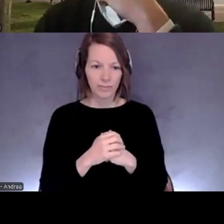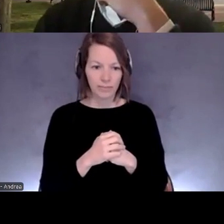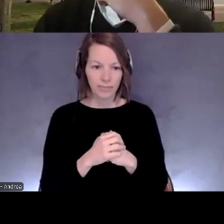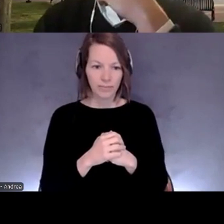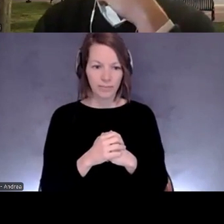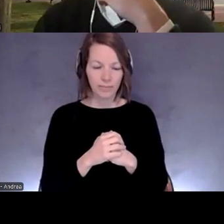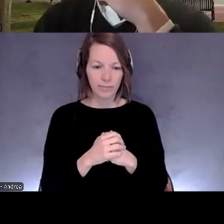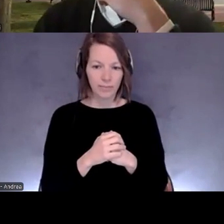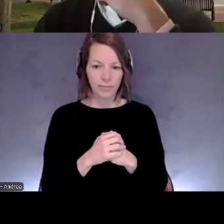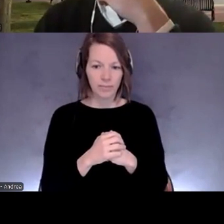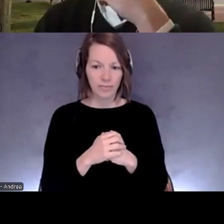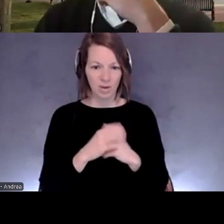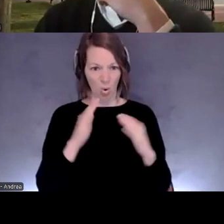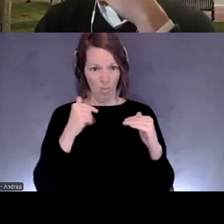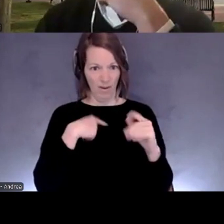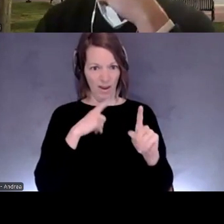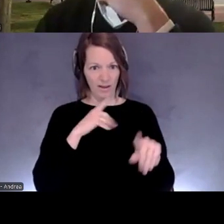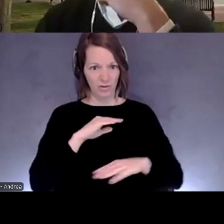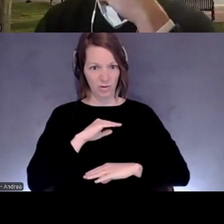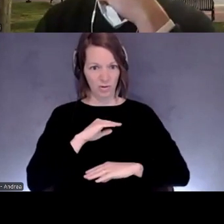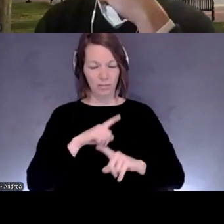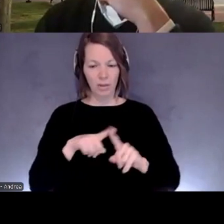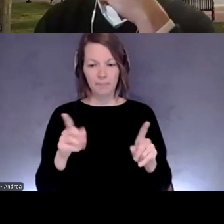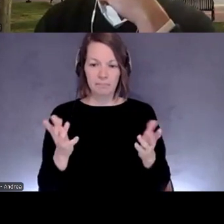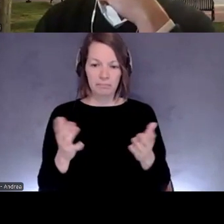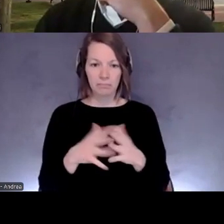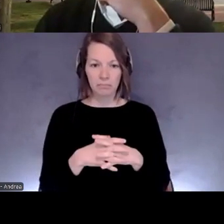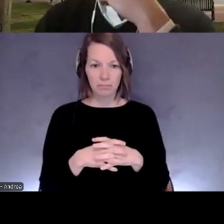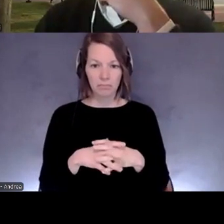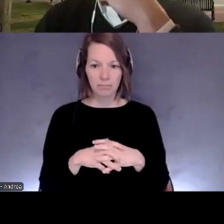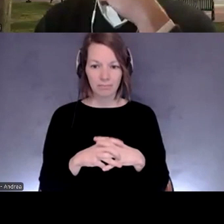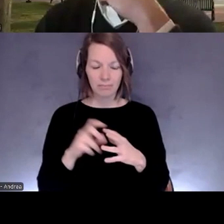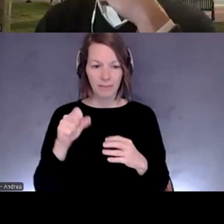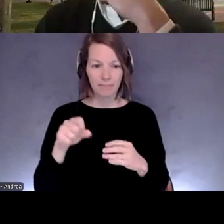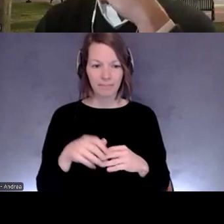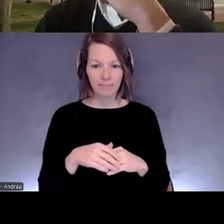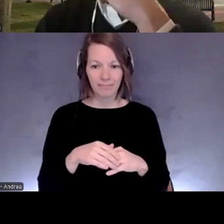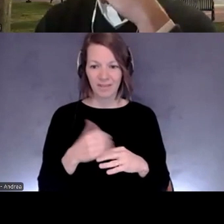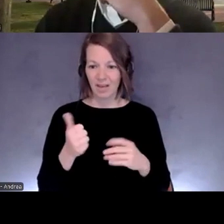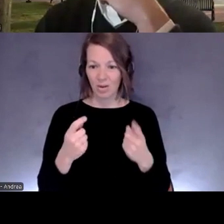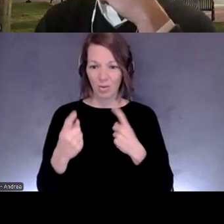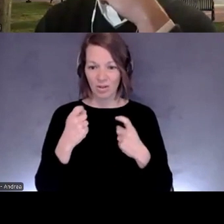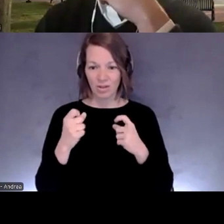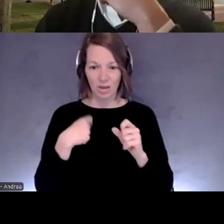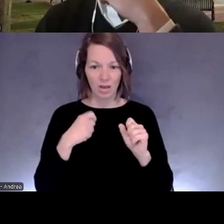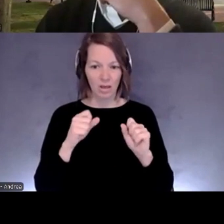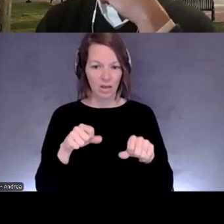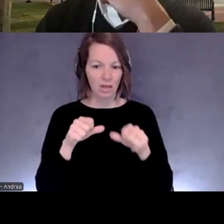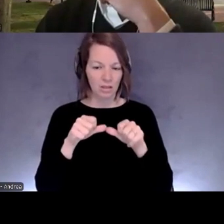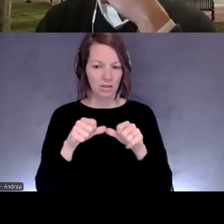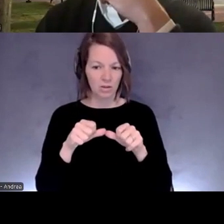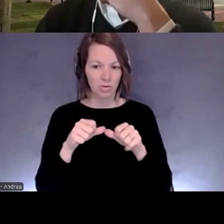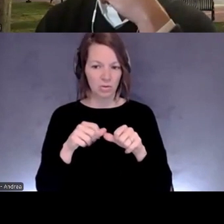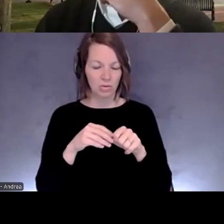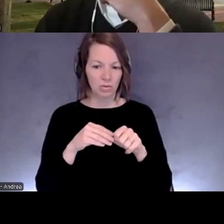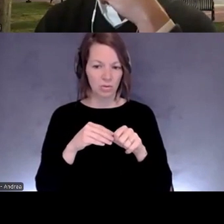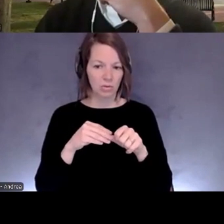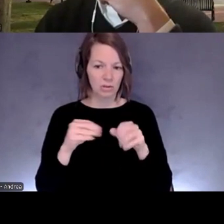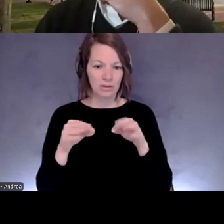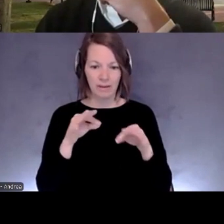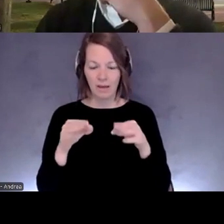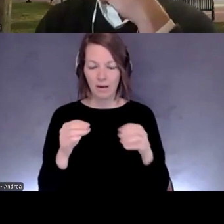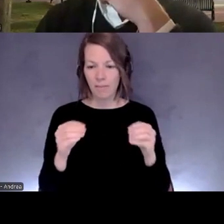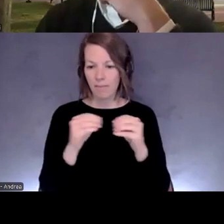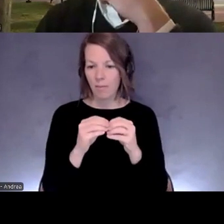So I hope I'm answering, but yeah. Any other questions? I can continue explaining